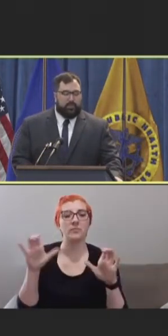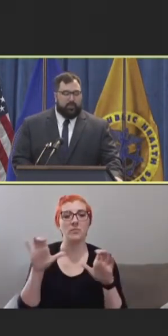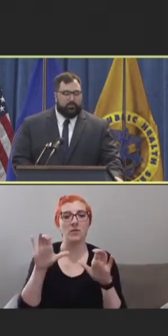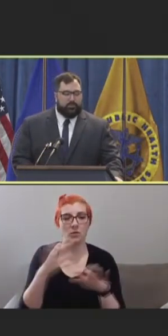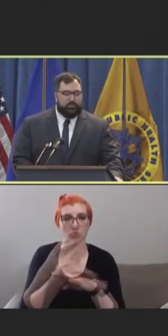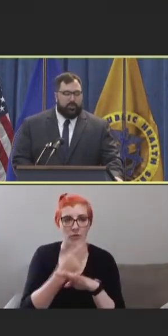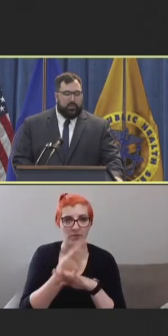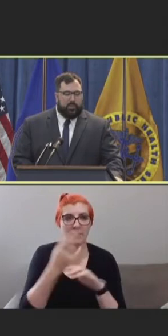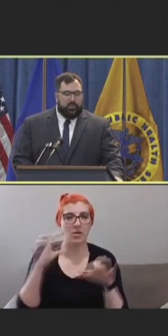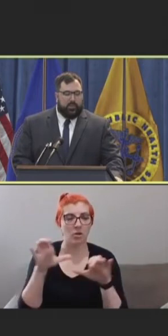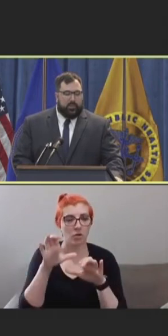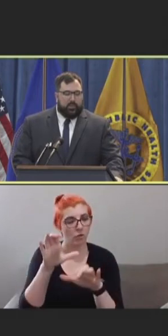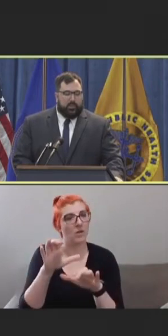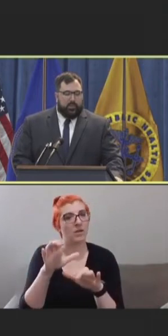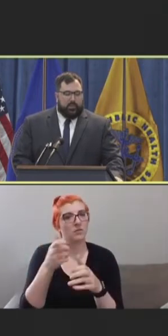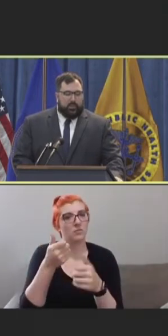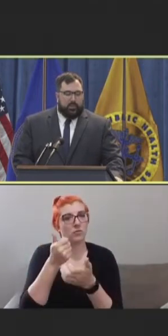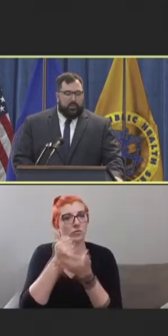save lives.